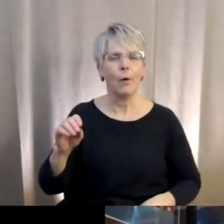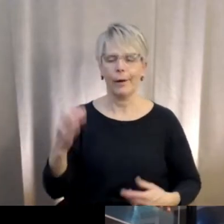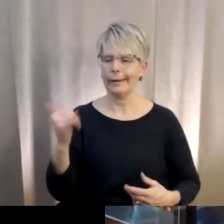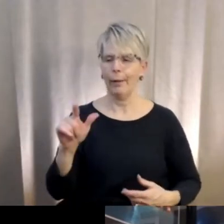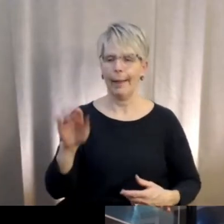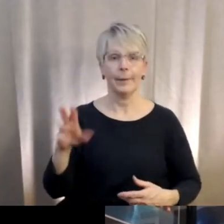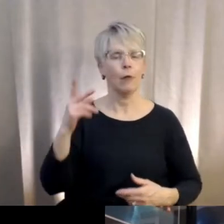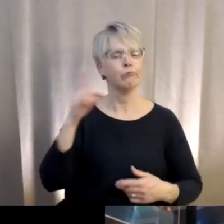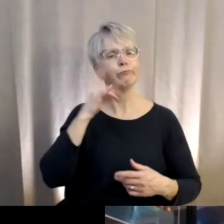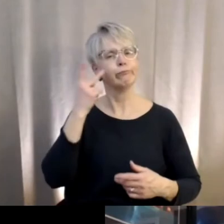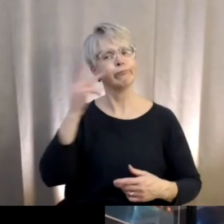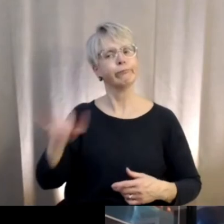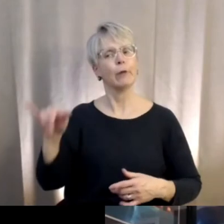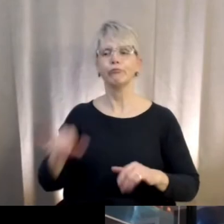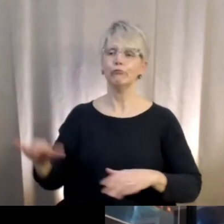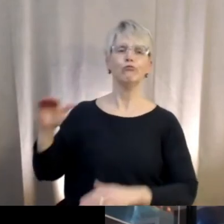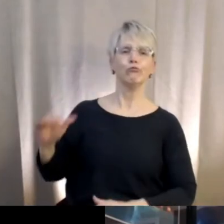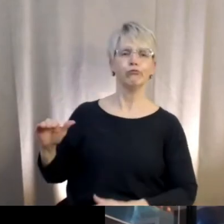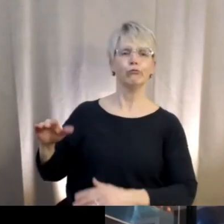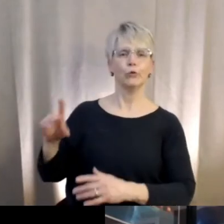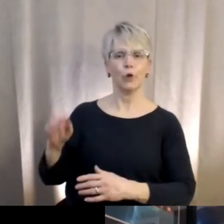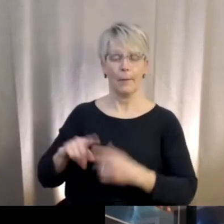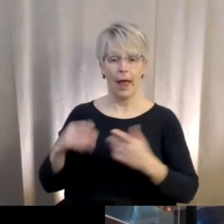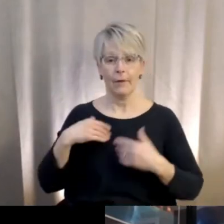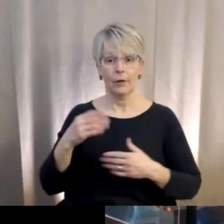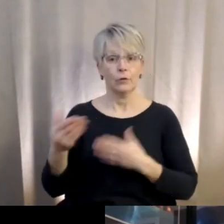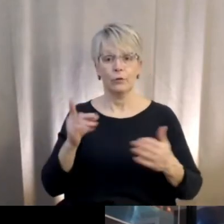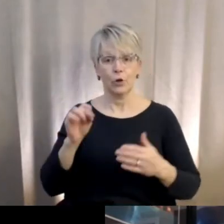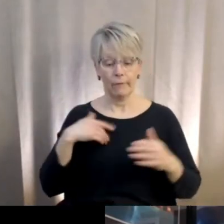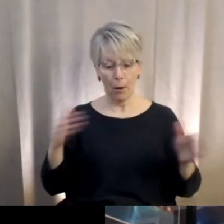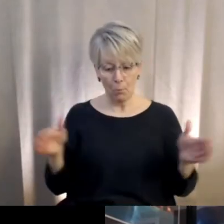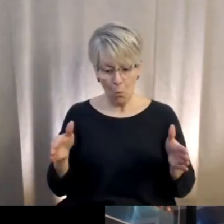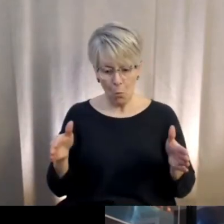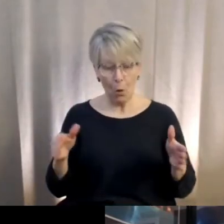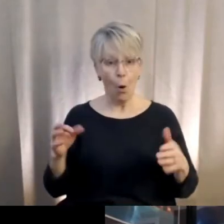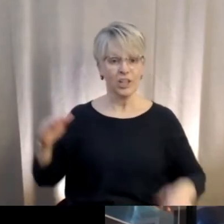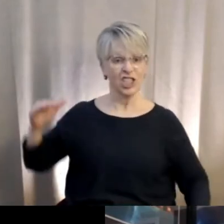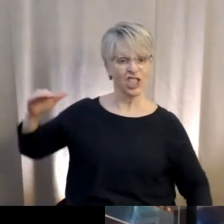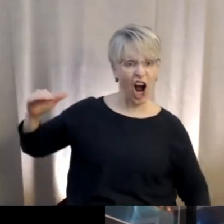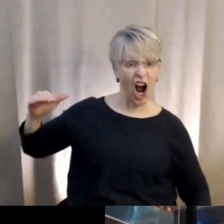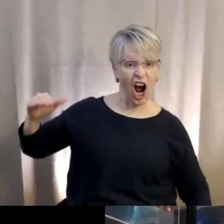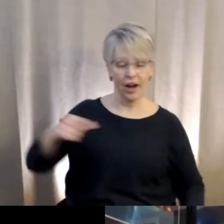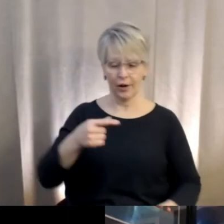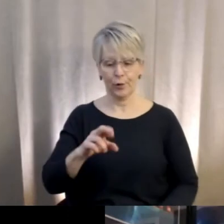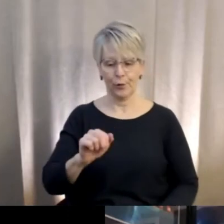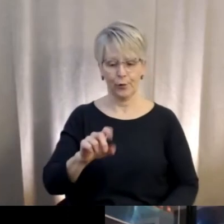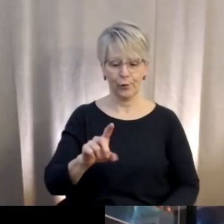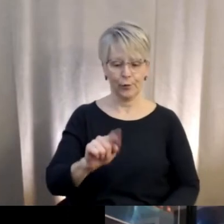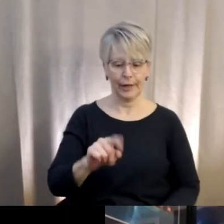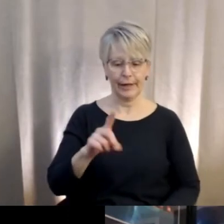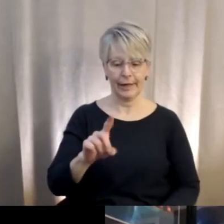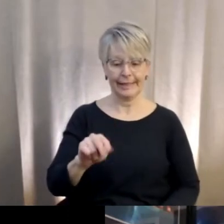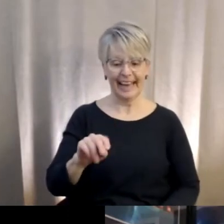whatever. But like, you can have a service dog that's this big, or you can have a Great Dane. So even if they